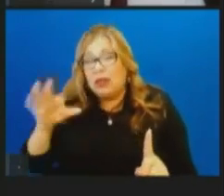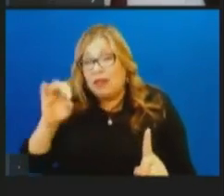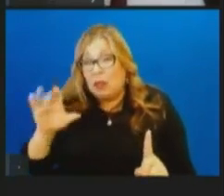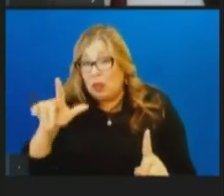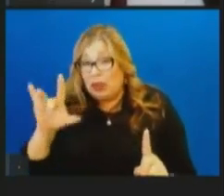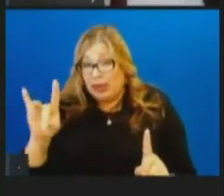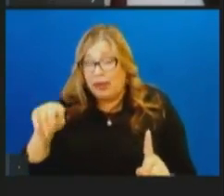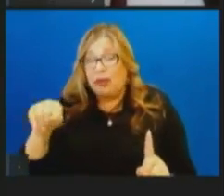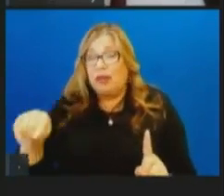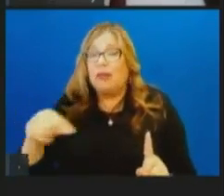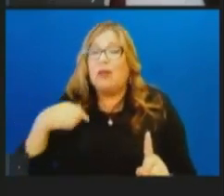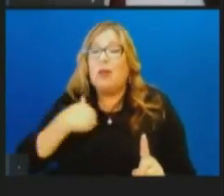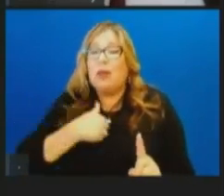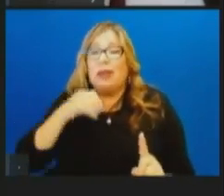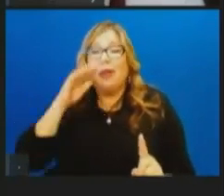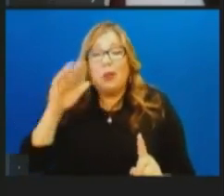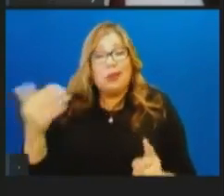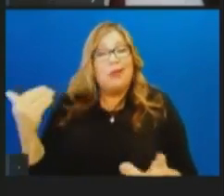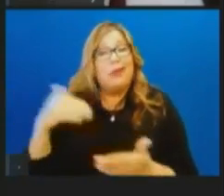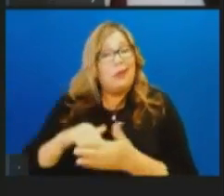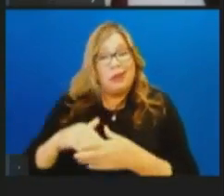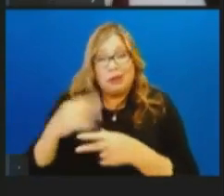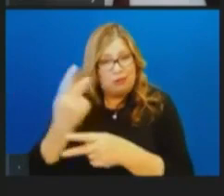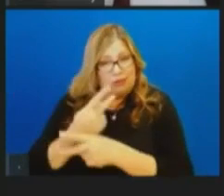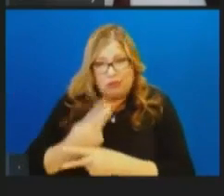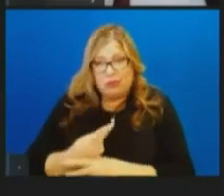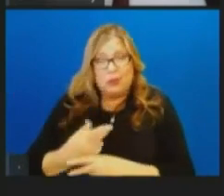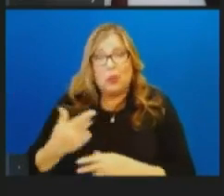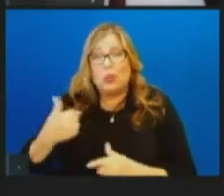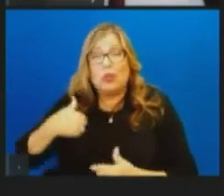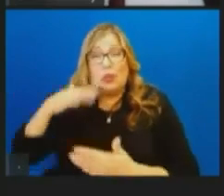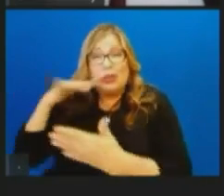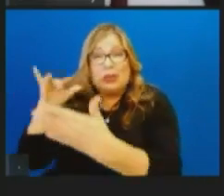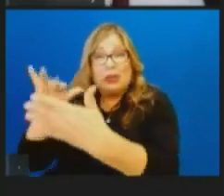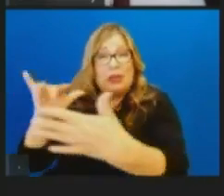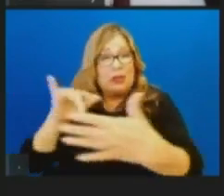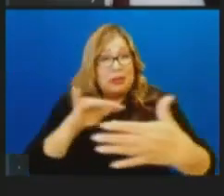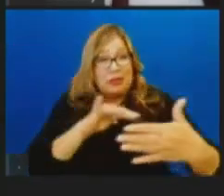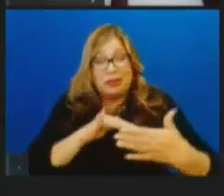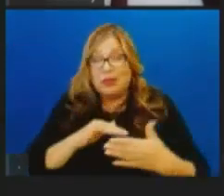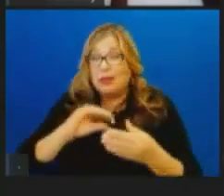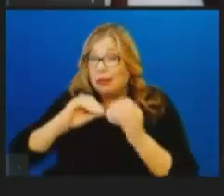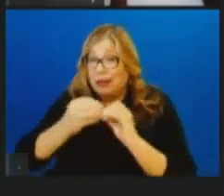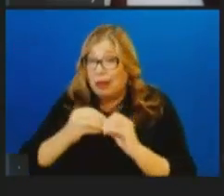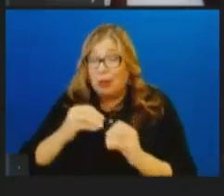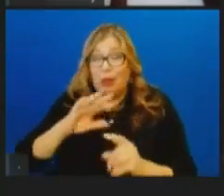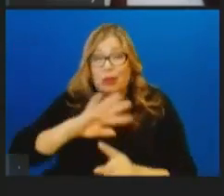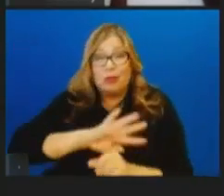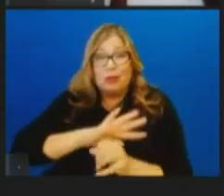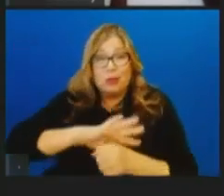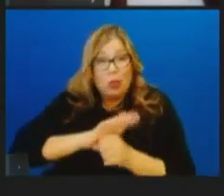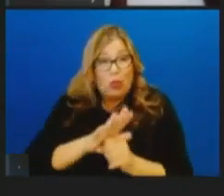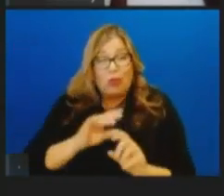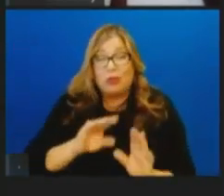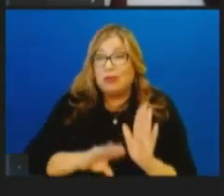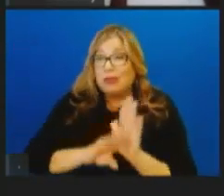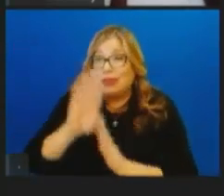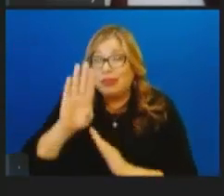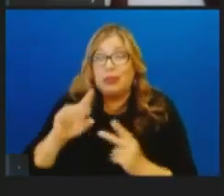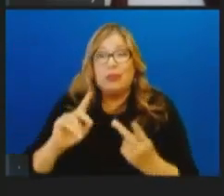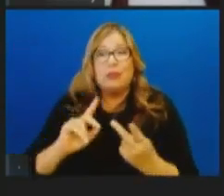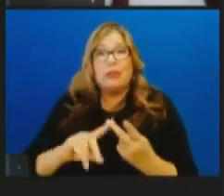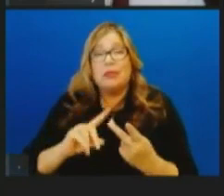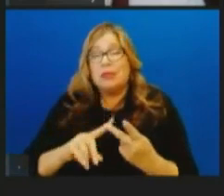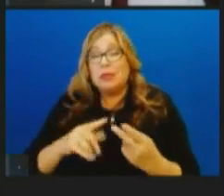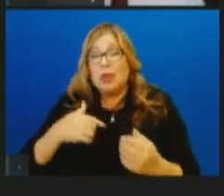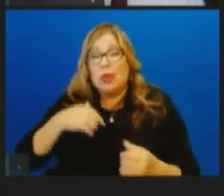mean? It means we're gonna look at information on case rates, confirm what I just showed you that we believe is gonna happen, which